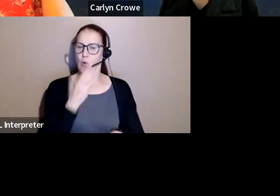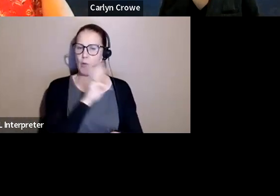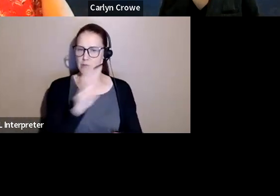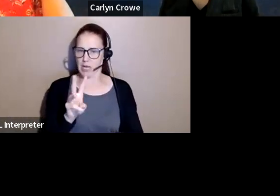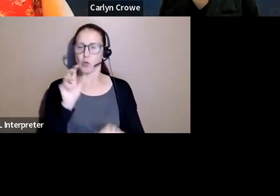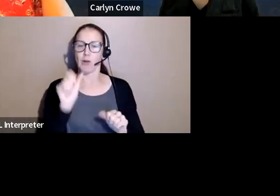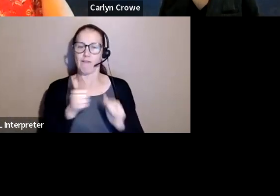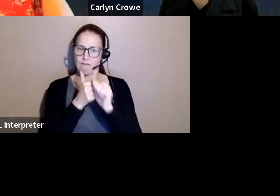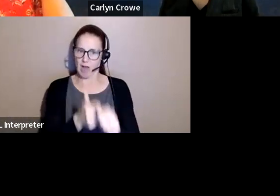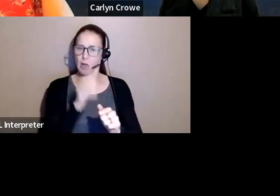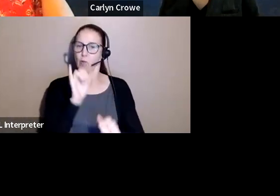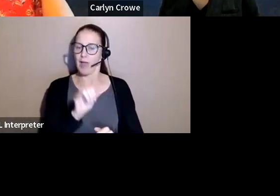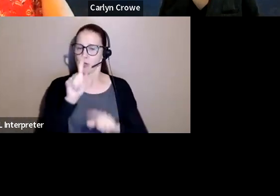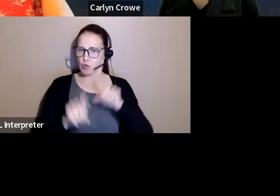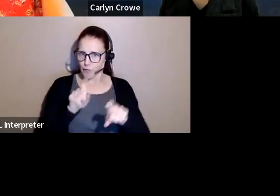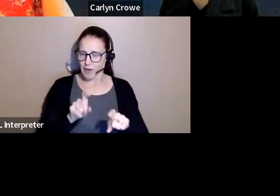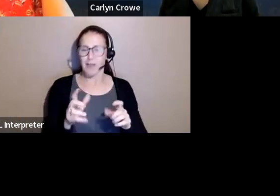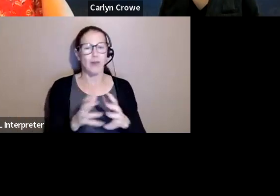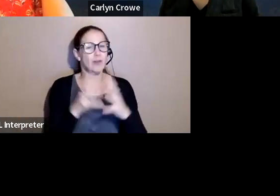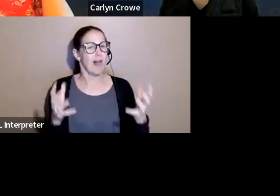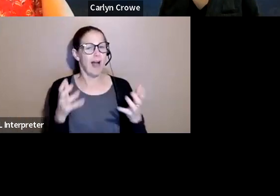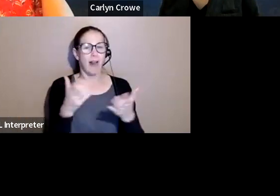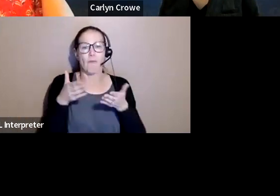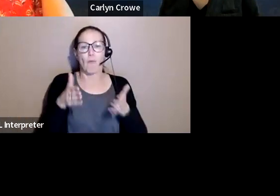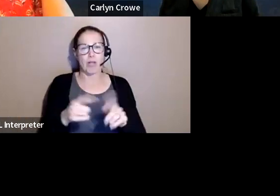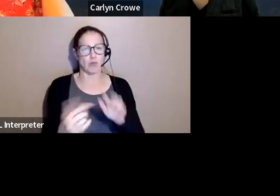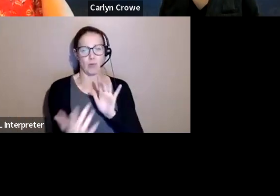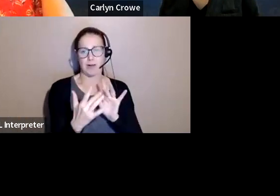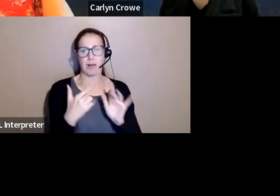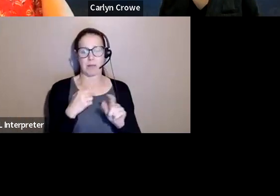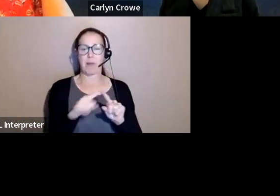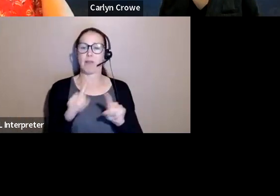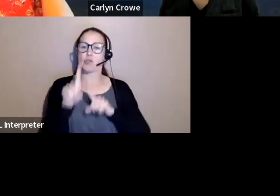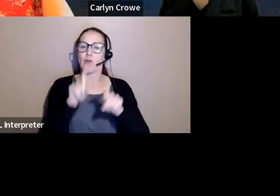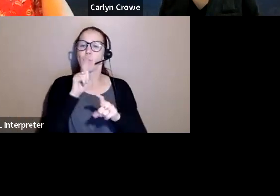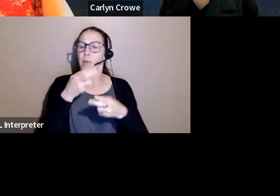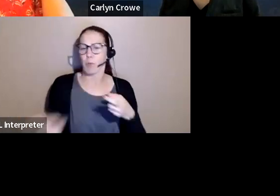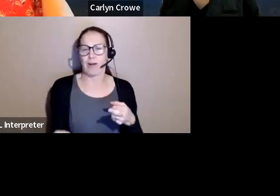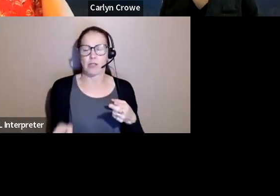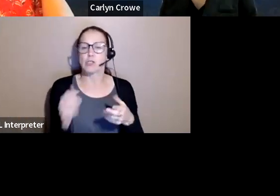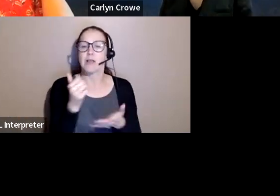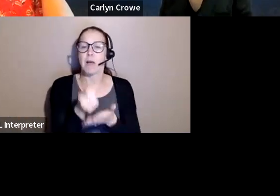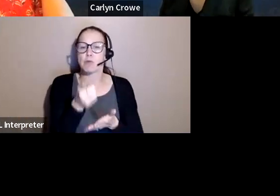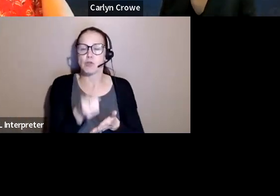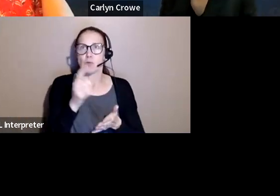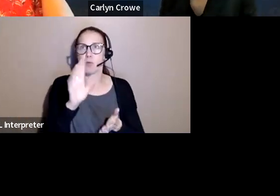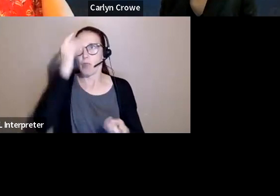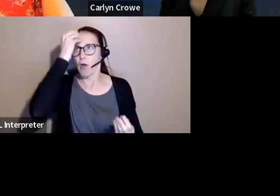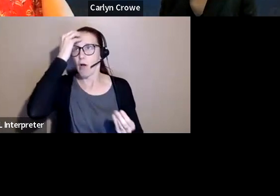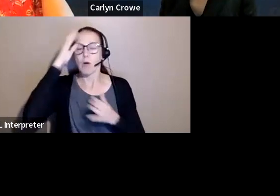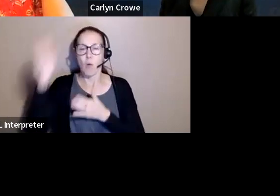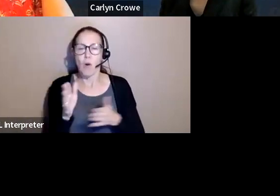You can follow this survey. There's a lot of ways to get to me, but the survey is very brief. It just kind of helps you organize your thoughts